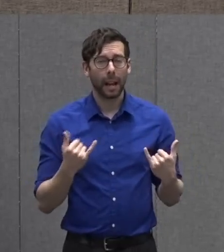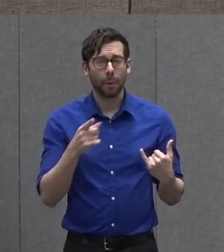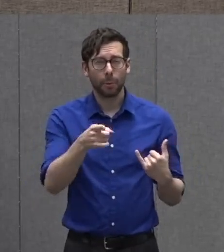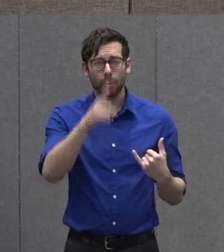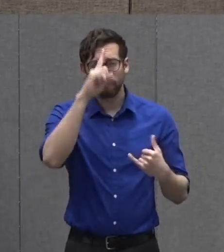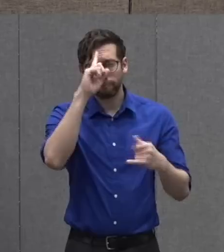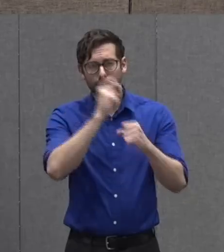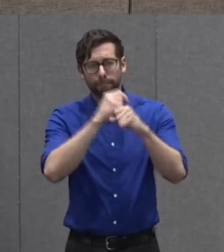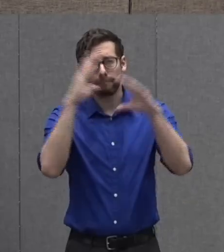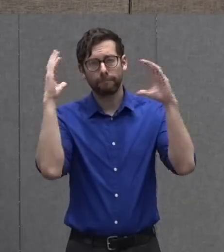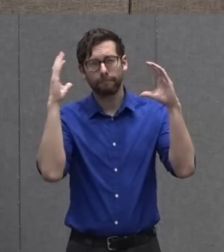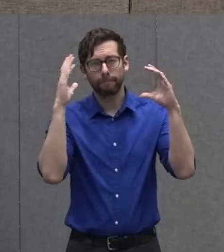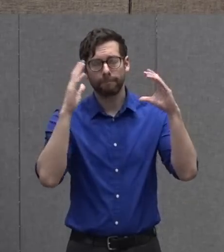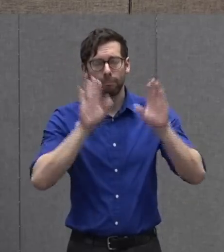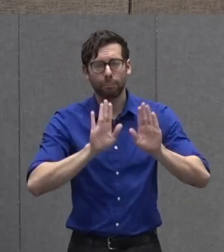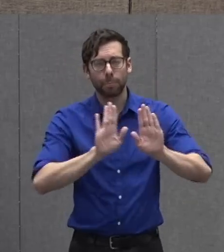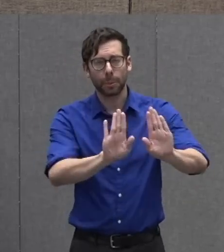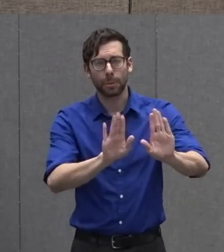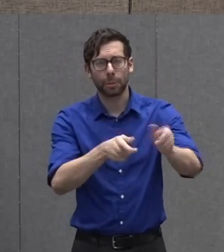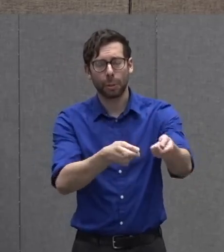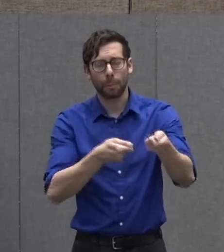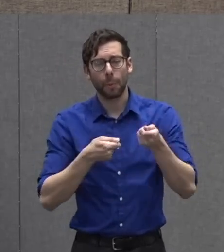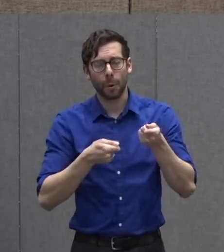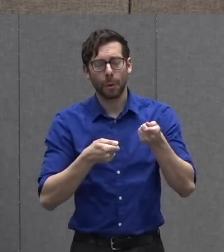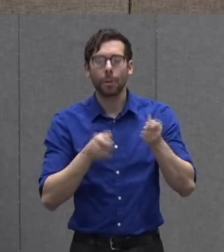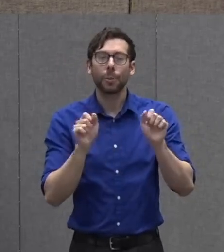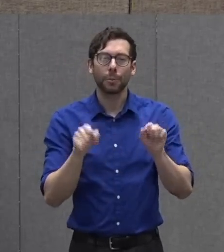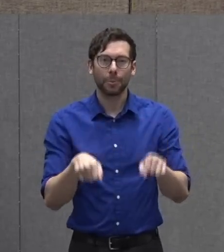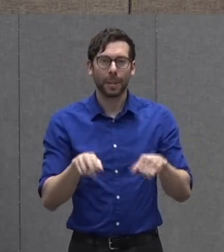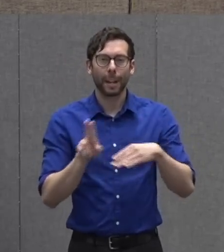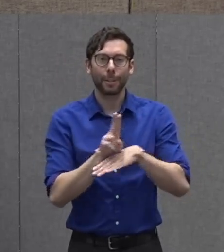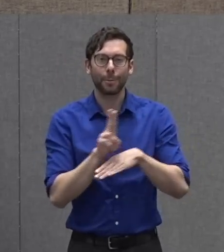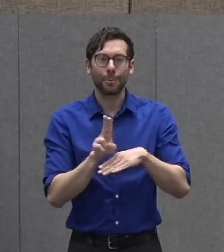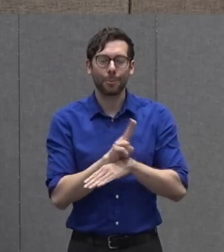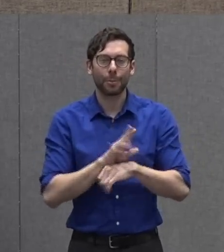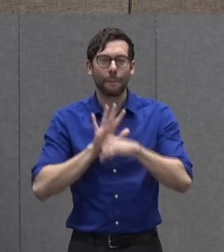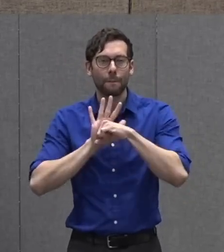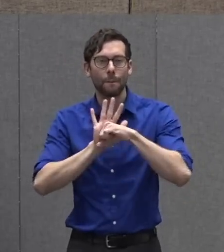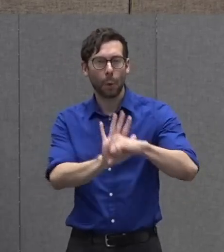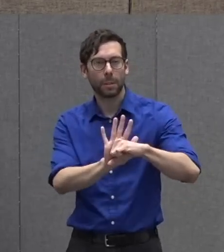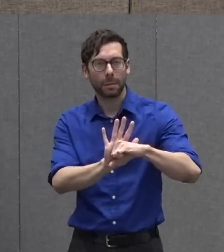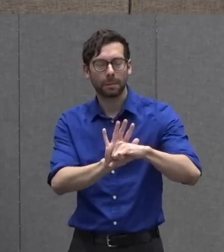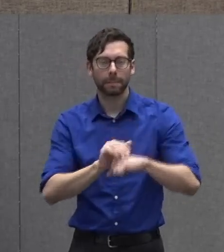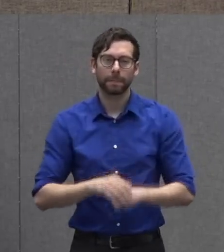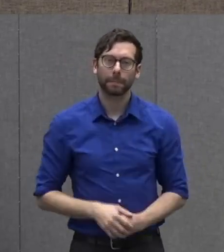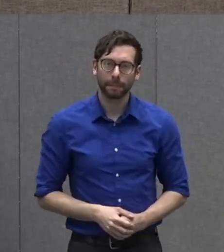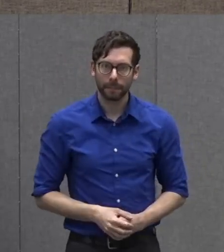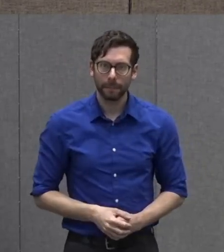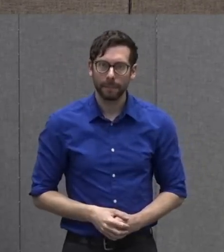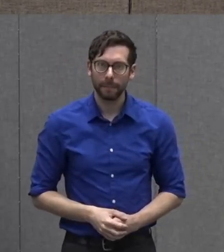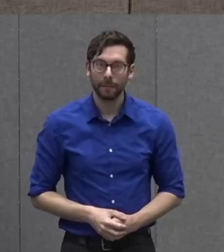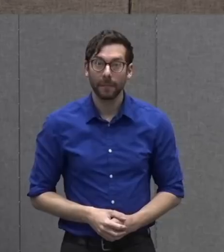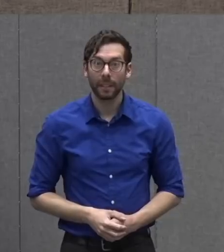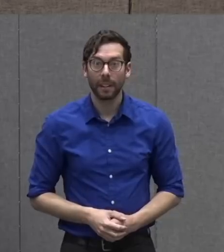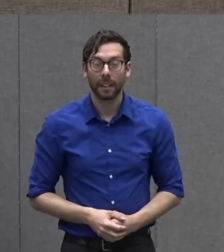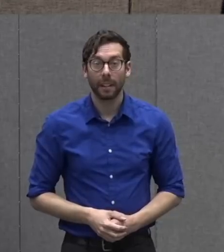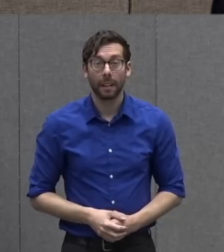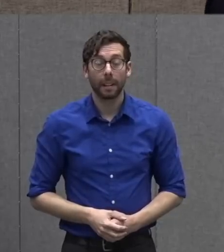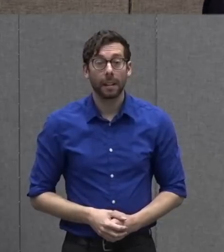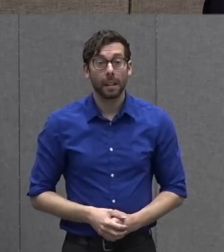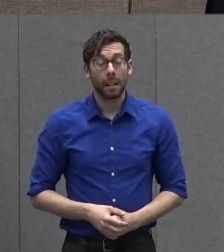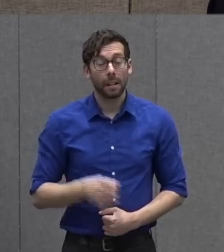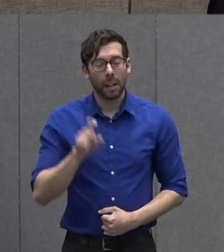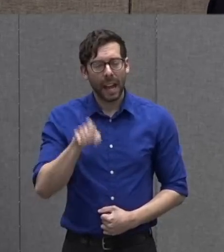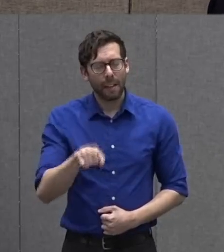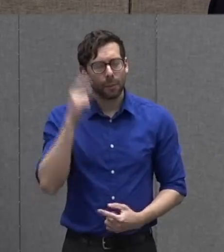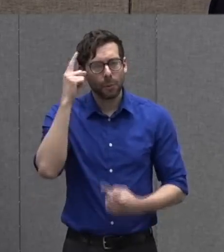pulls. And so some things we want to think about when we push or pull is the